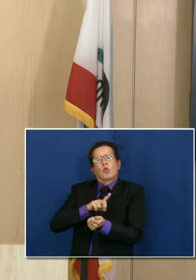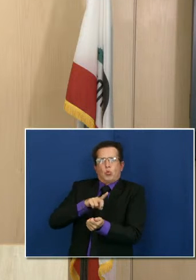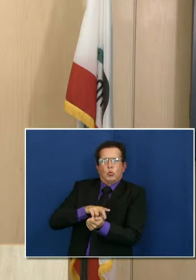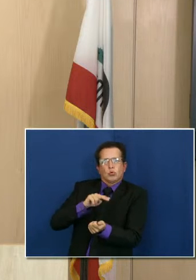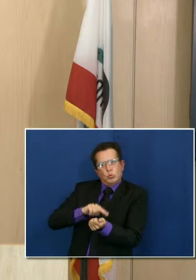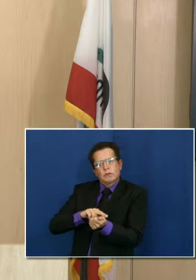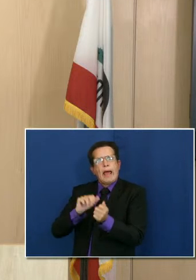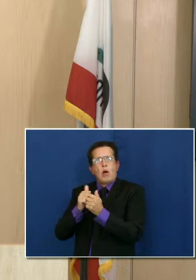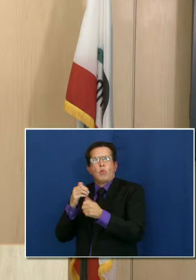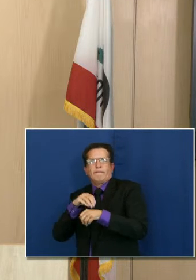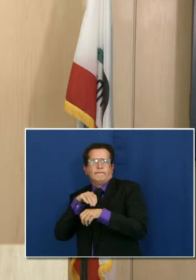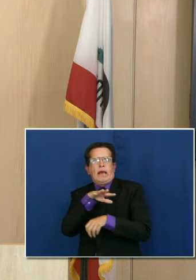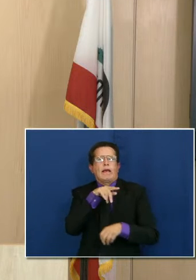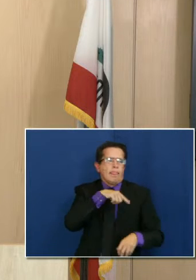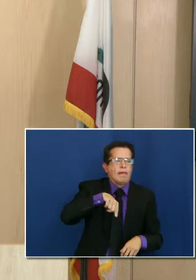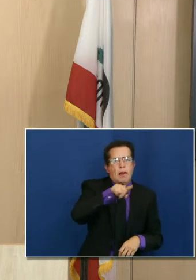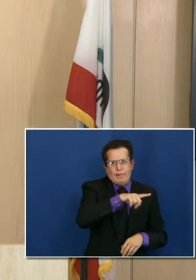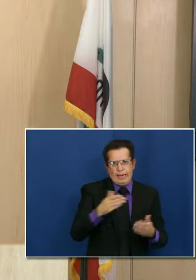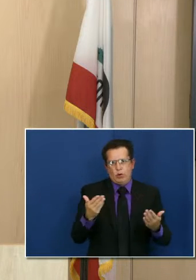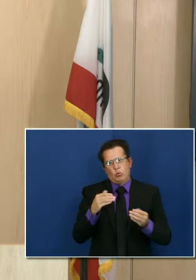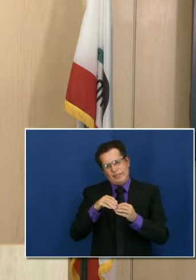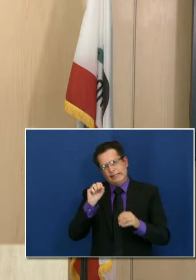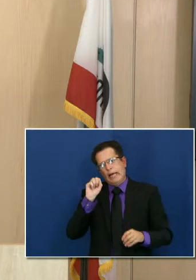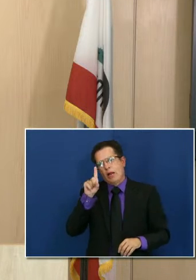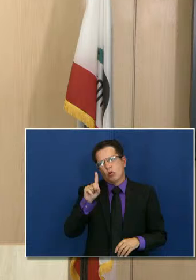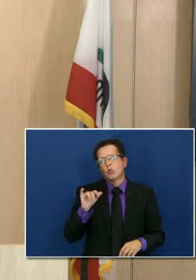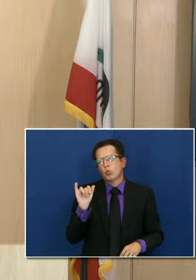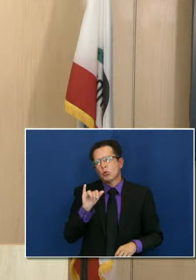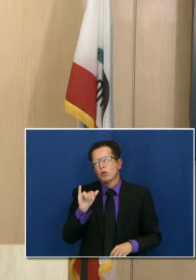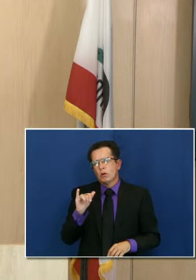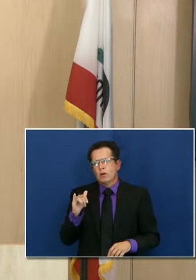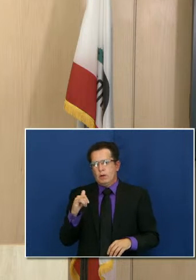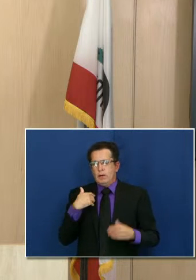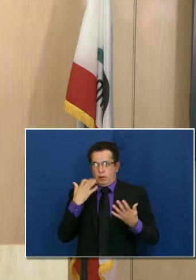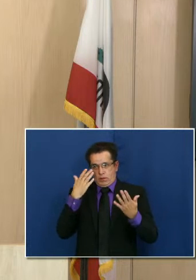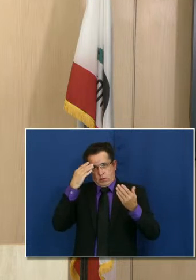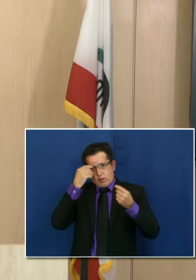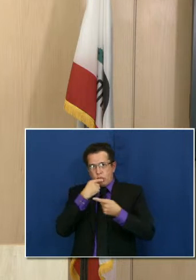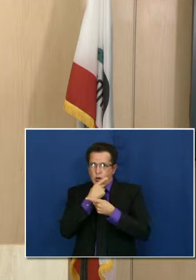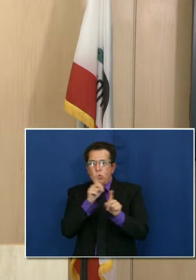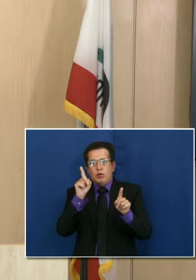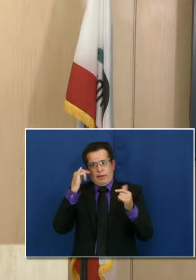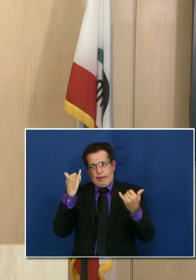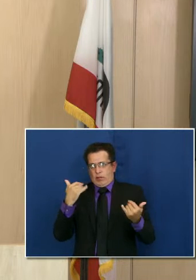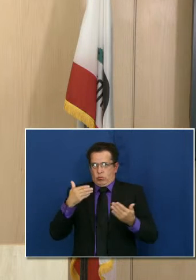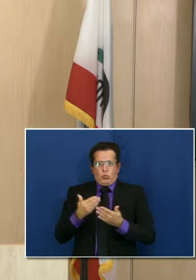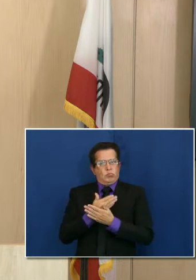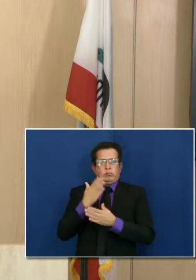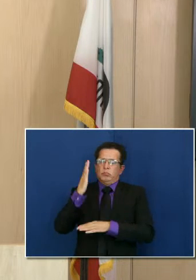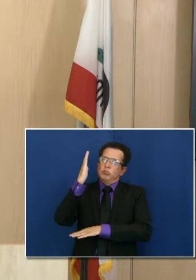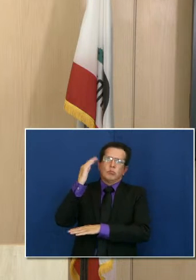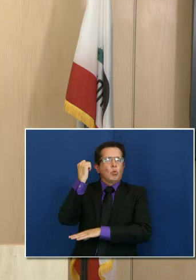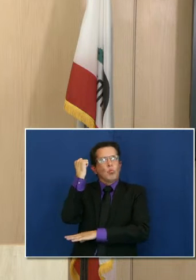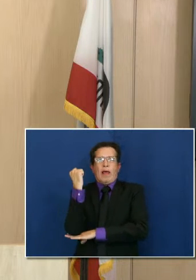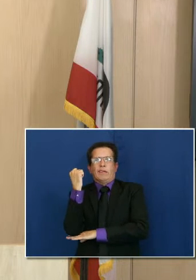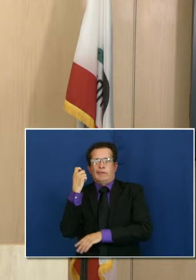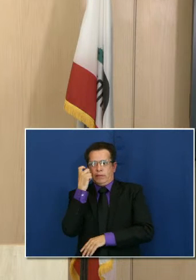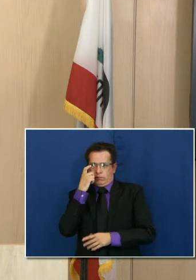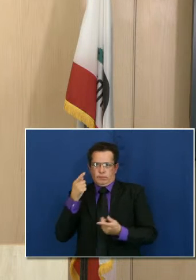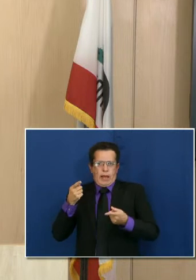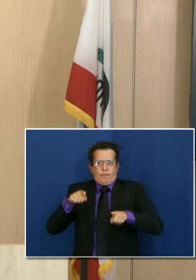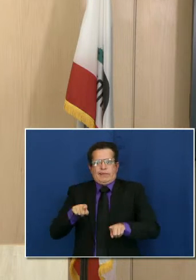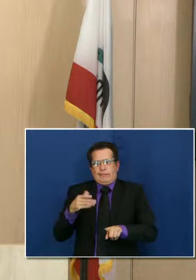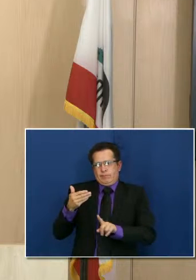we continue, I want to take a moment to recognize the terrible milestone we just passed within the last couple of